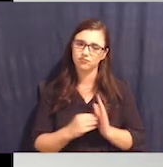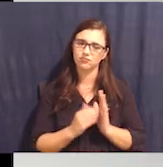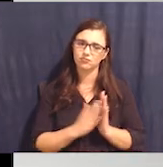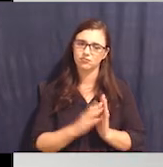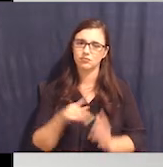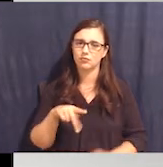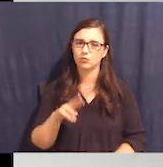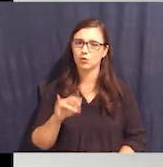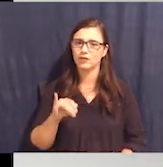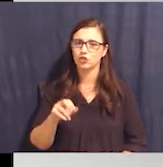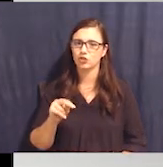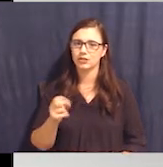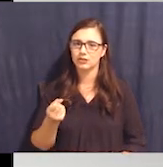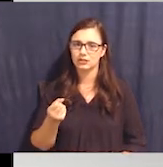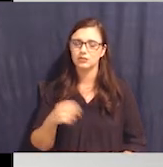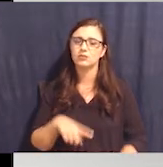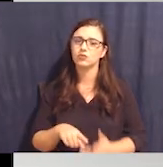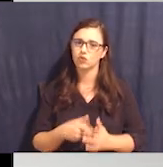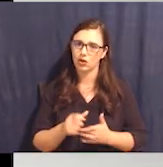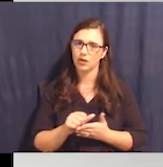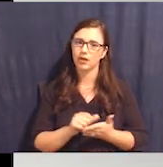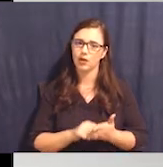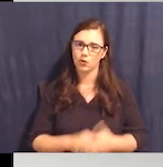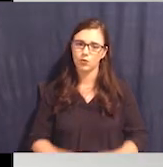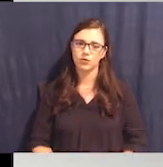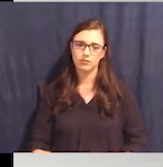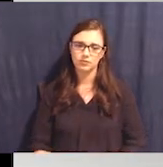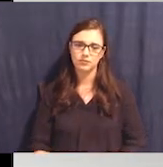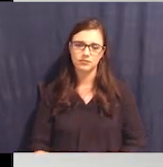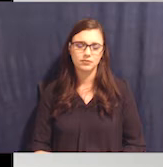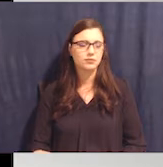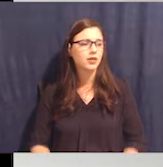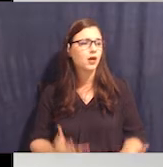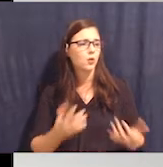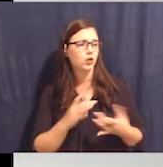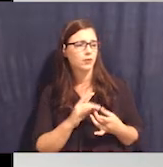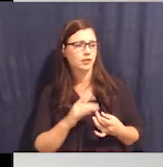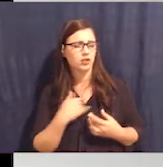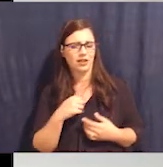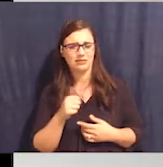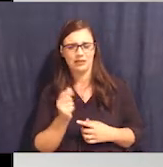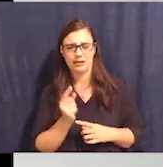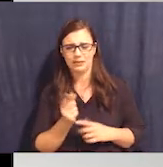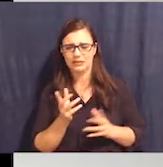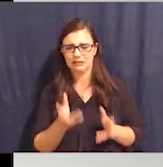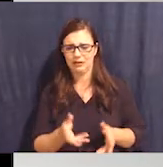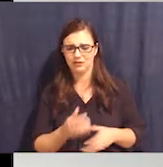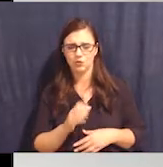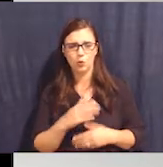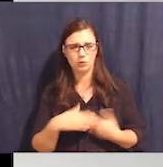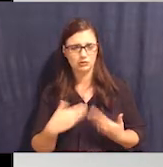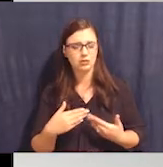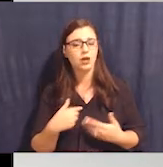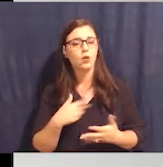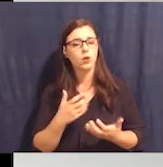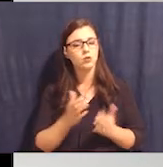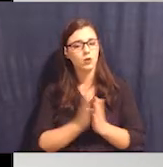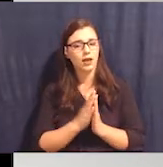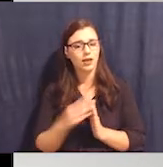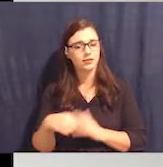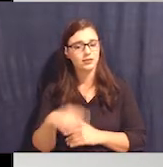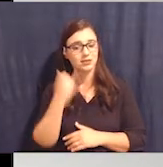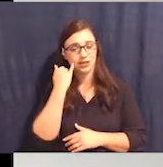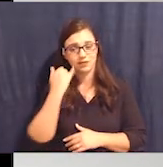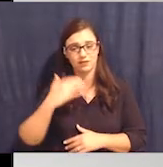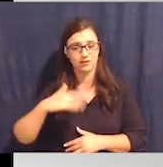put the provisions in place. Start the account. I just want to mention we have about 10 minutes left. So I'd like to